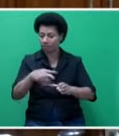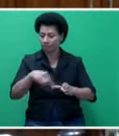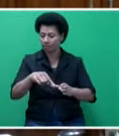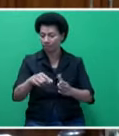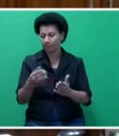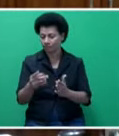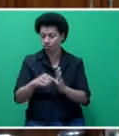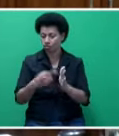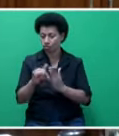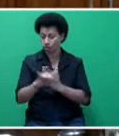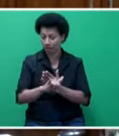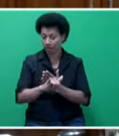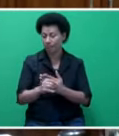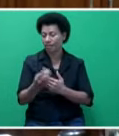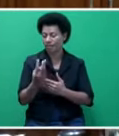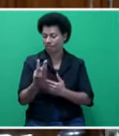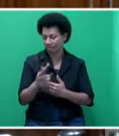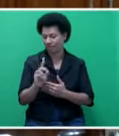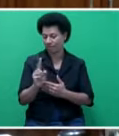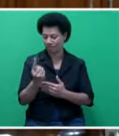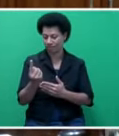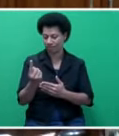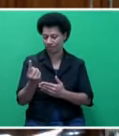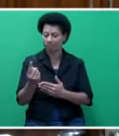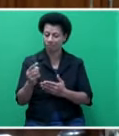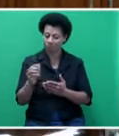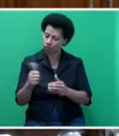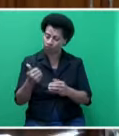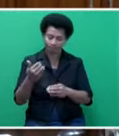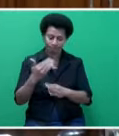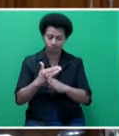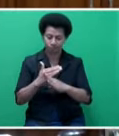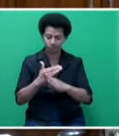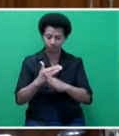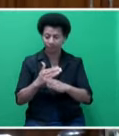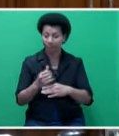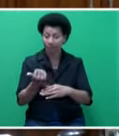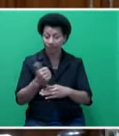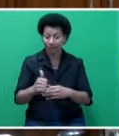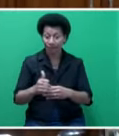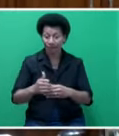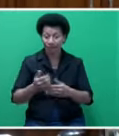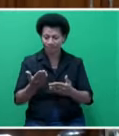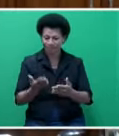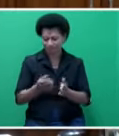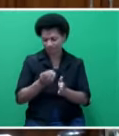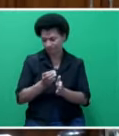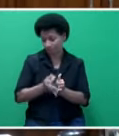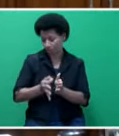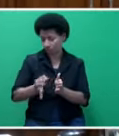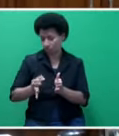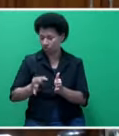of next year. Any manufacturer that's bringing in the raw materials will be able to finish all